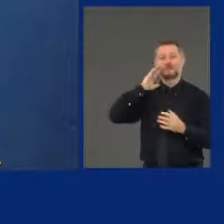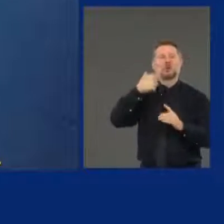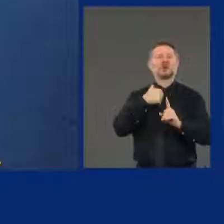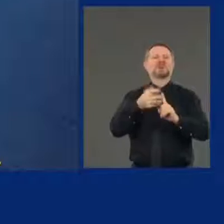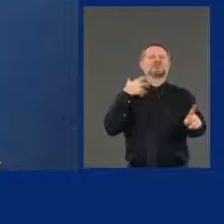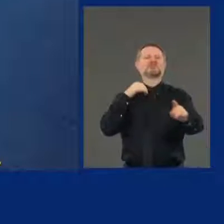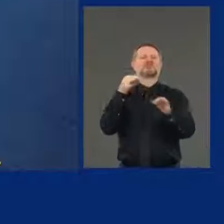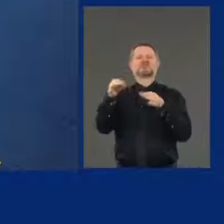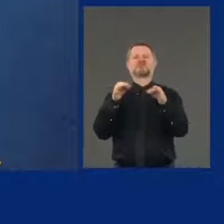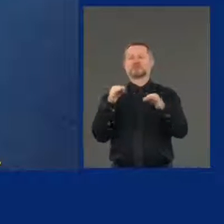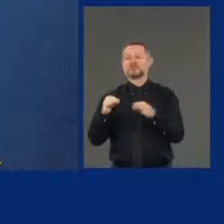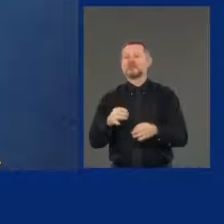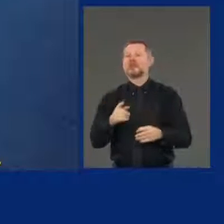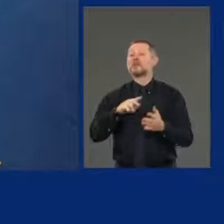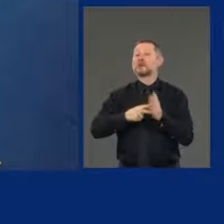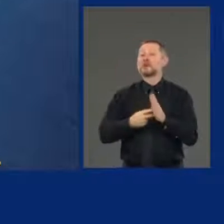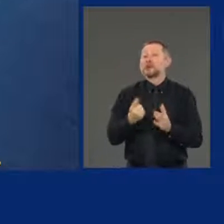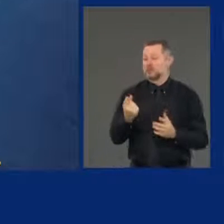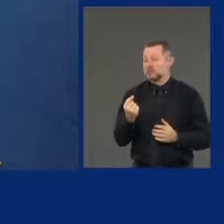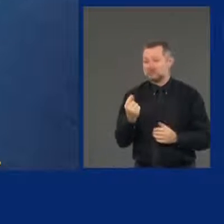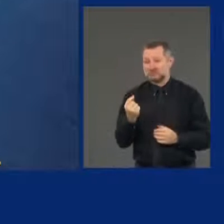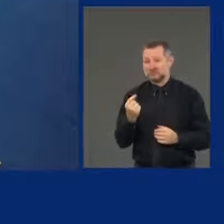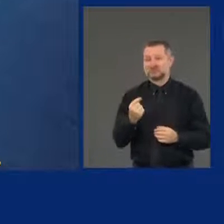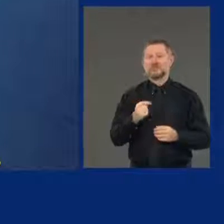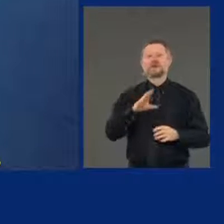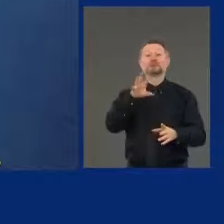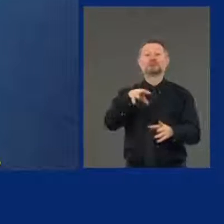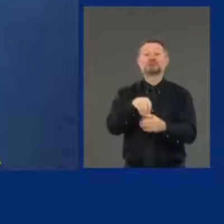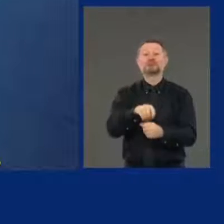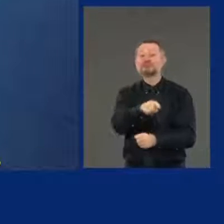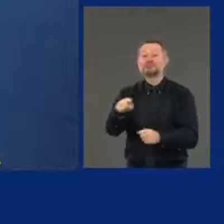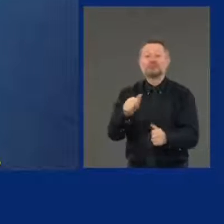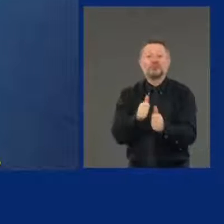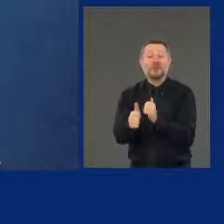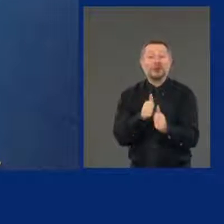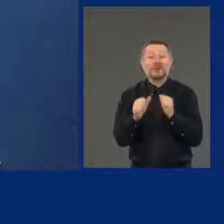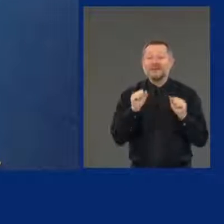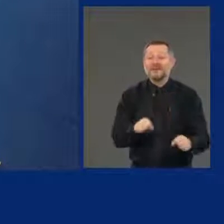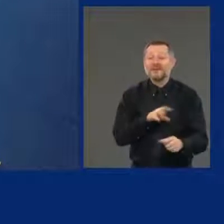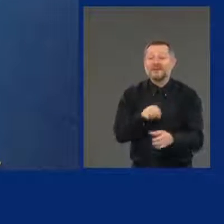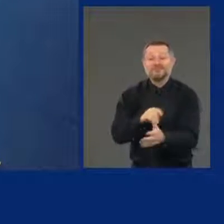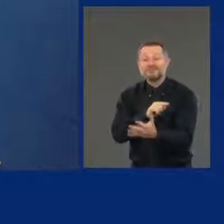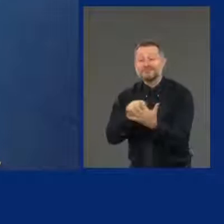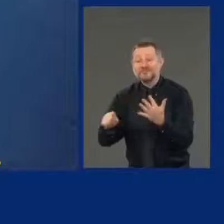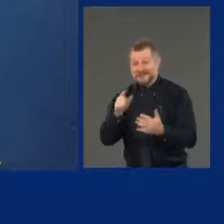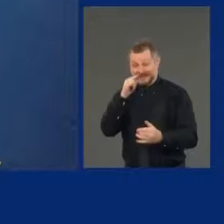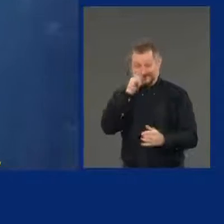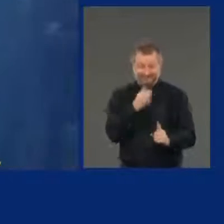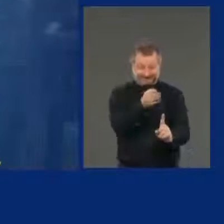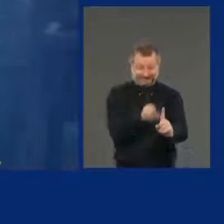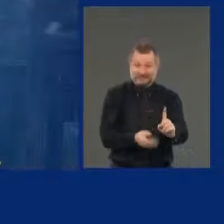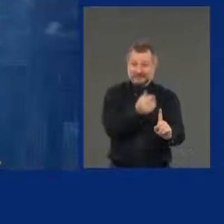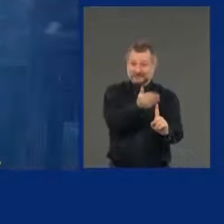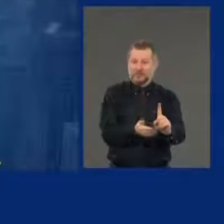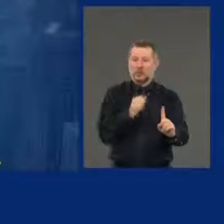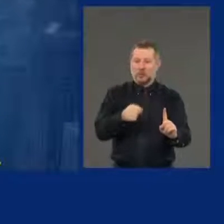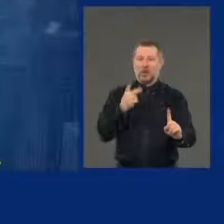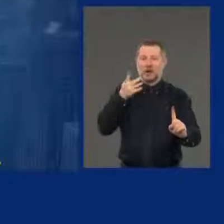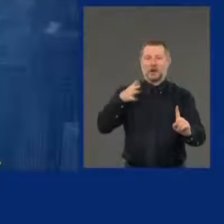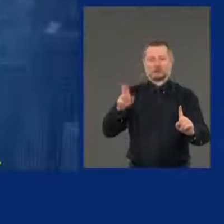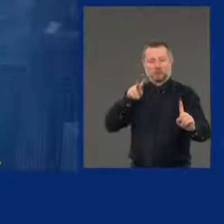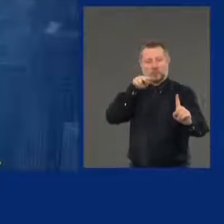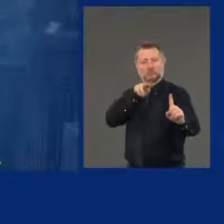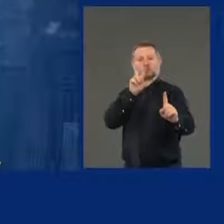Young people can engage in sports, 2 spectators per child, so that's another step towards return